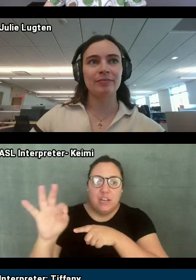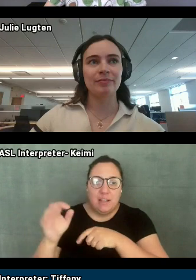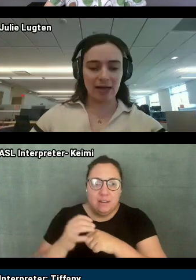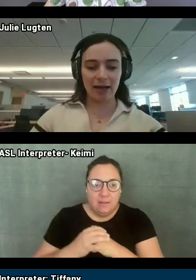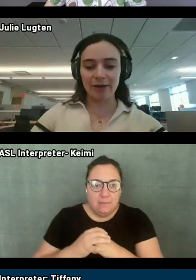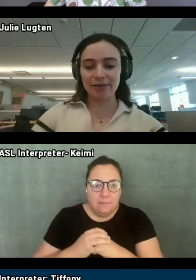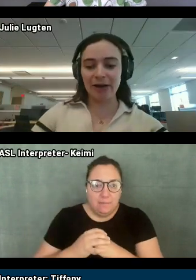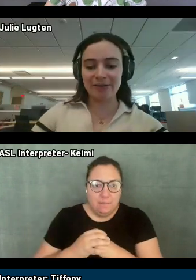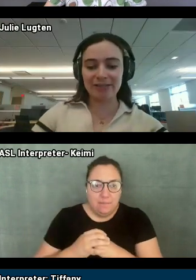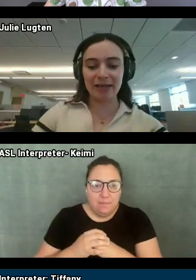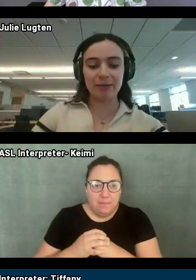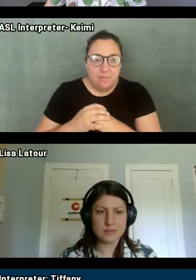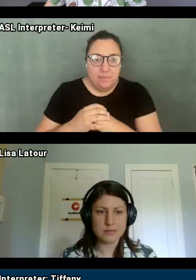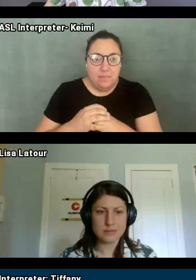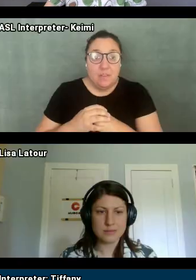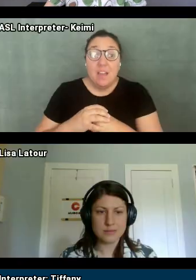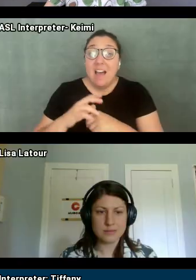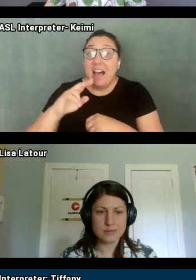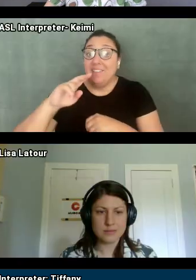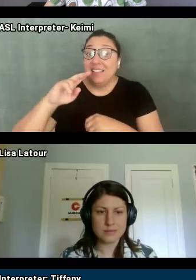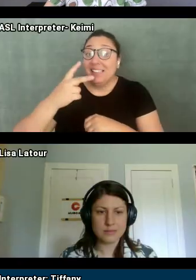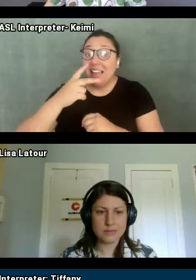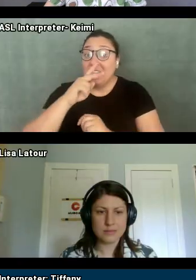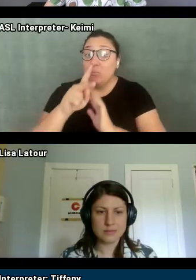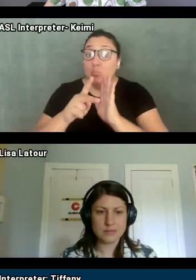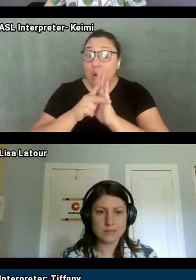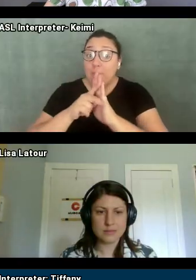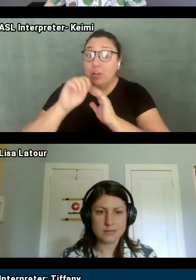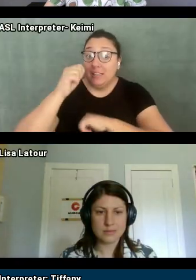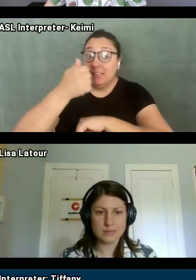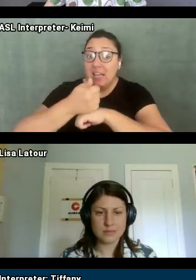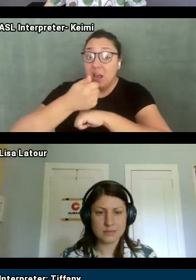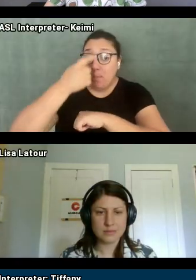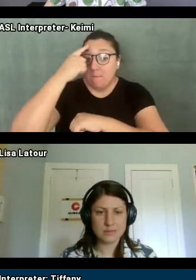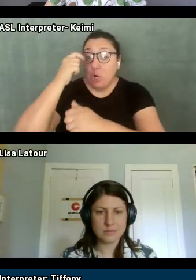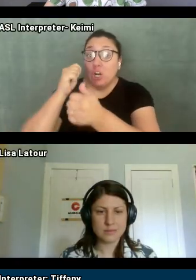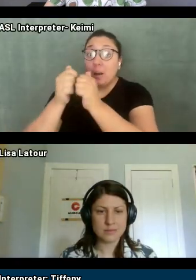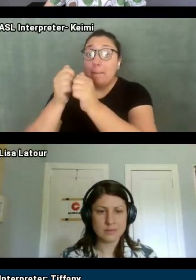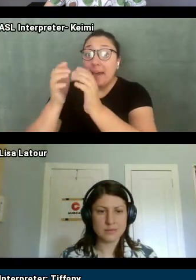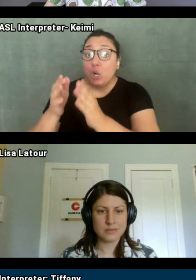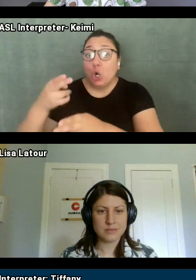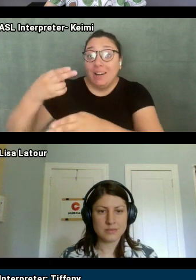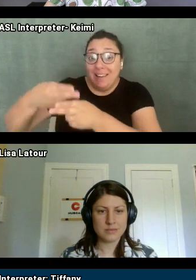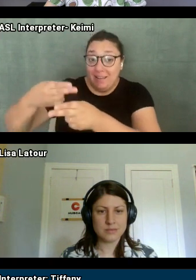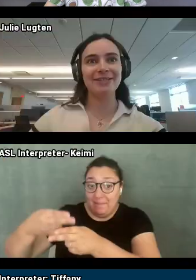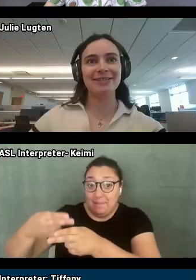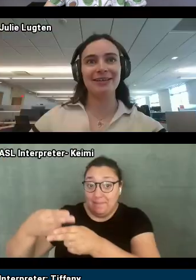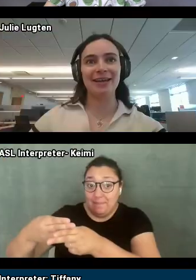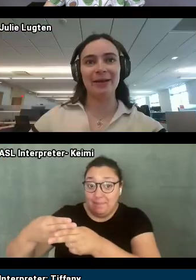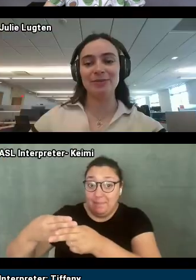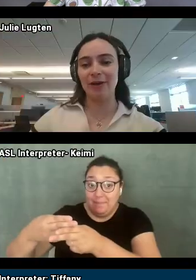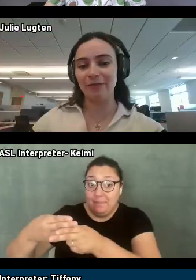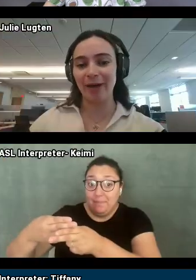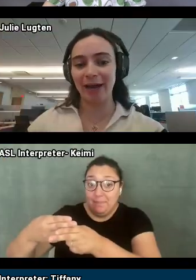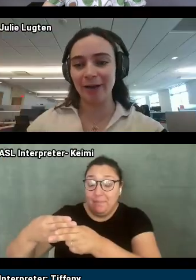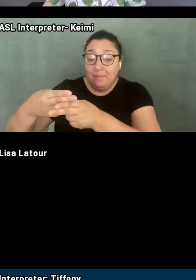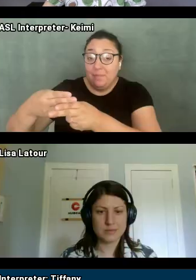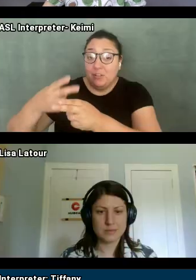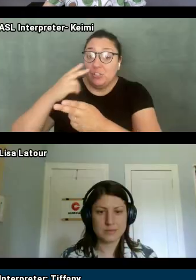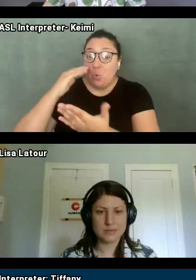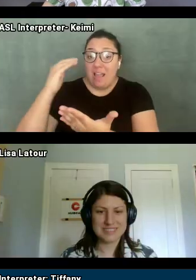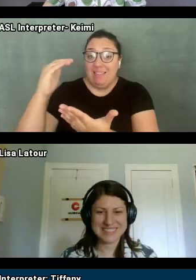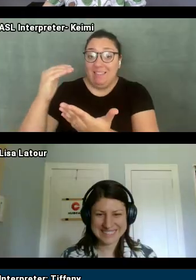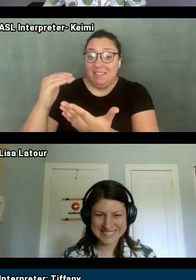And then I also have a second property created here for competitor name, where I've listed the names of